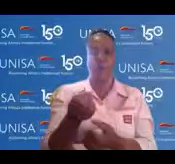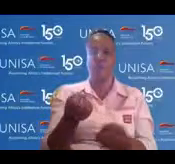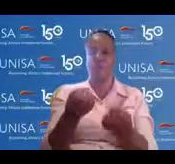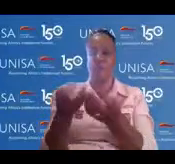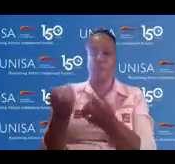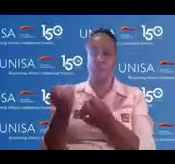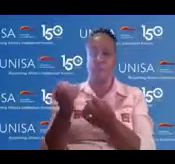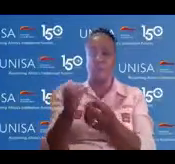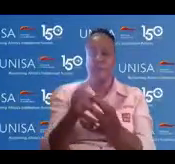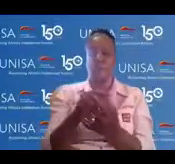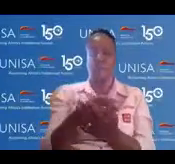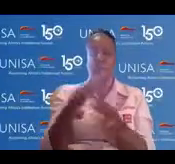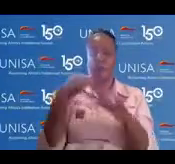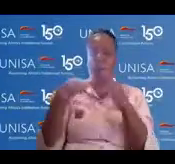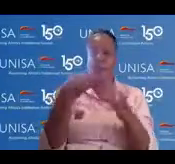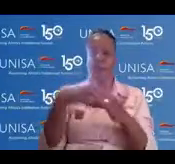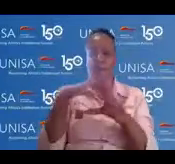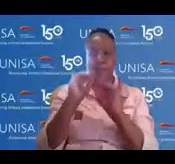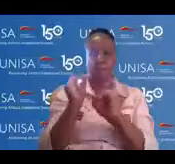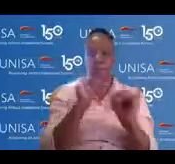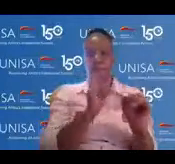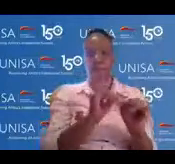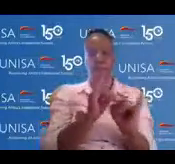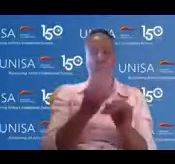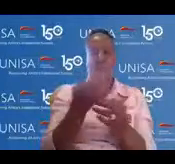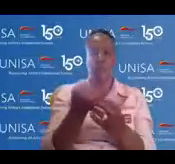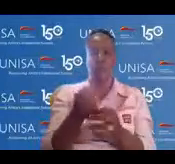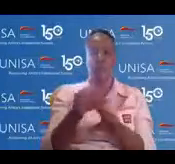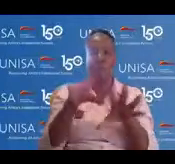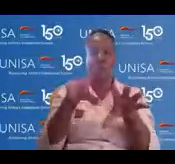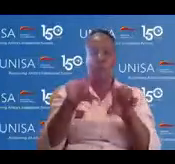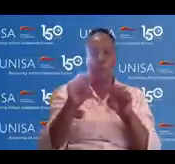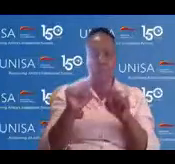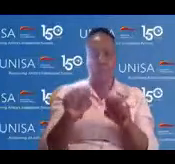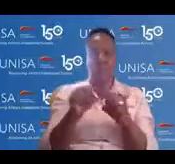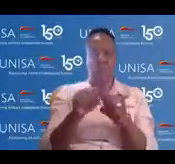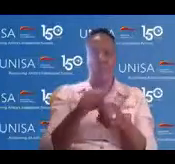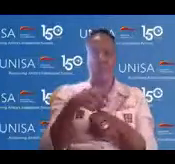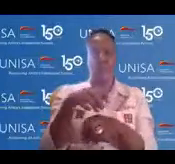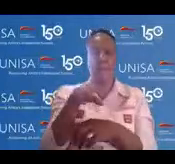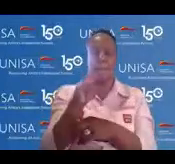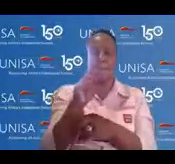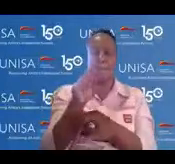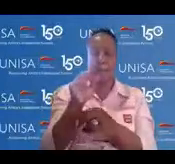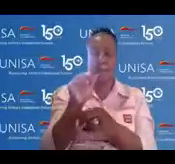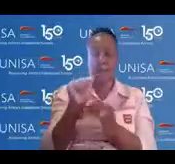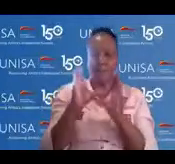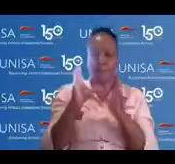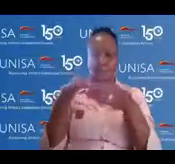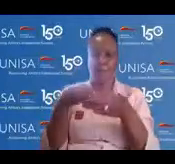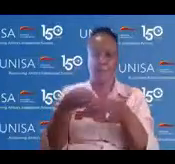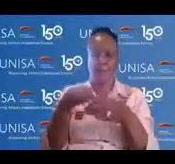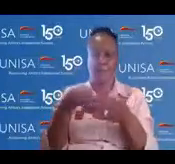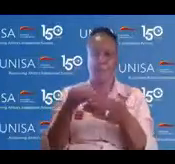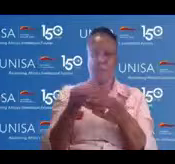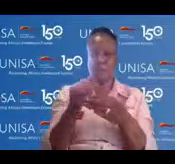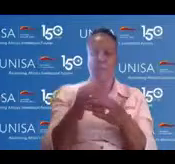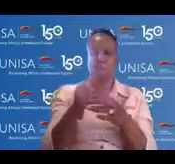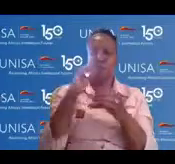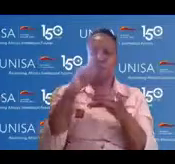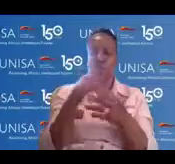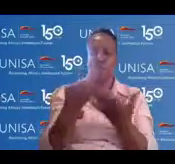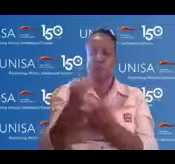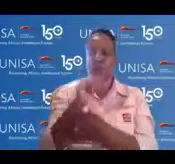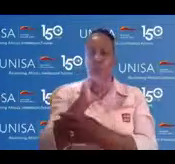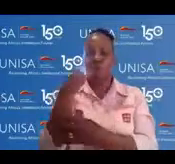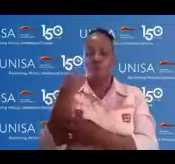So yes, we are going to be hosting a masterclass where we really delve into your cell phone, what you can do, how you can do it, how you can set it